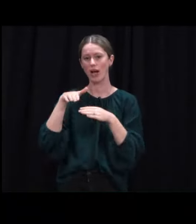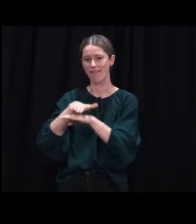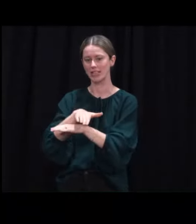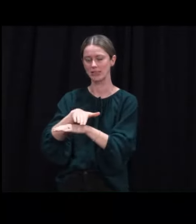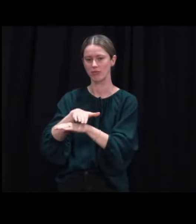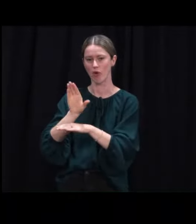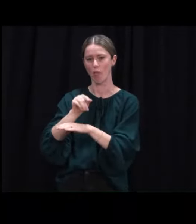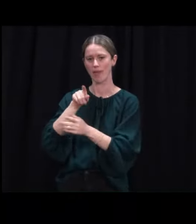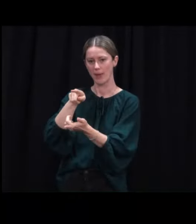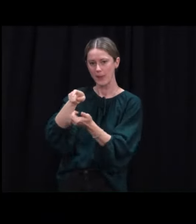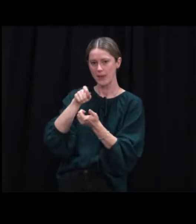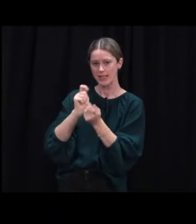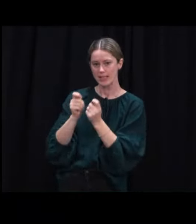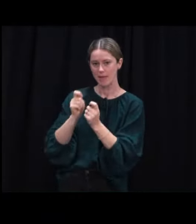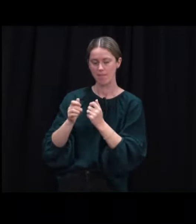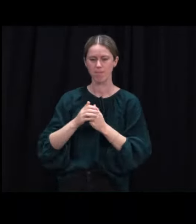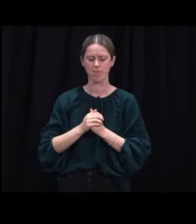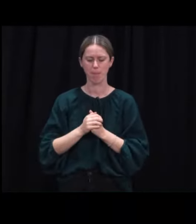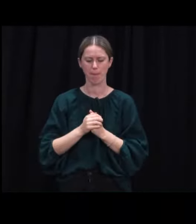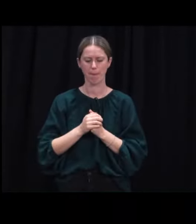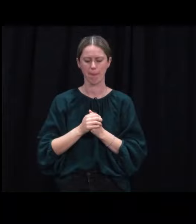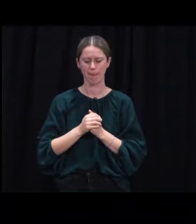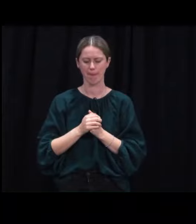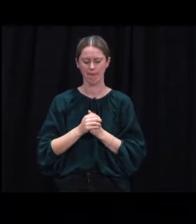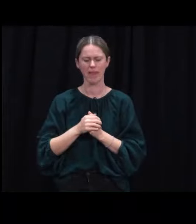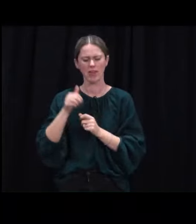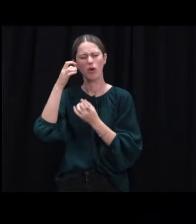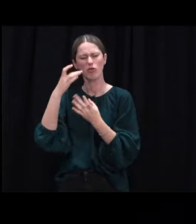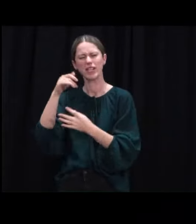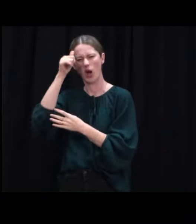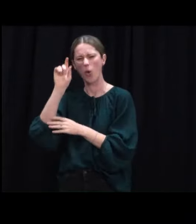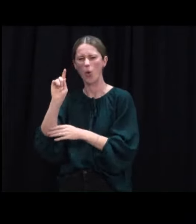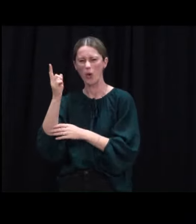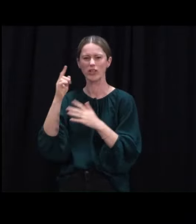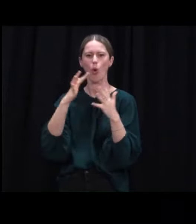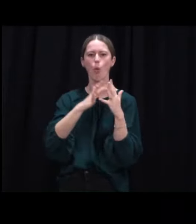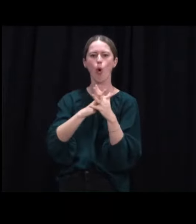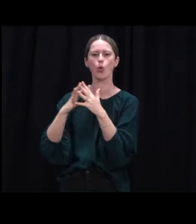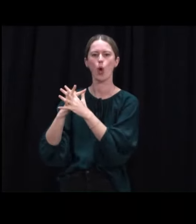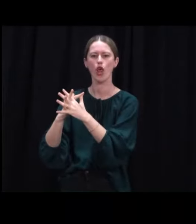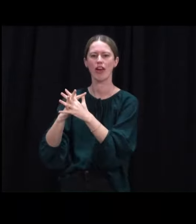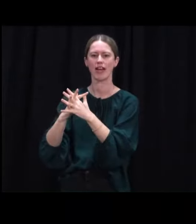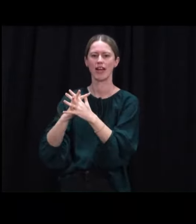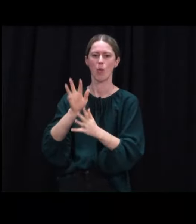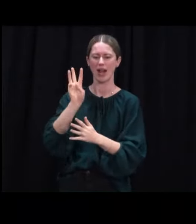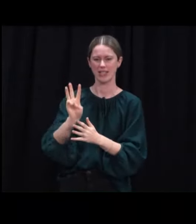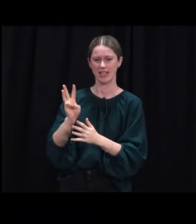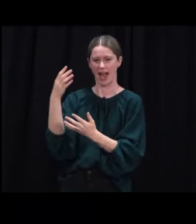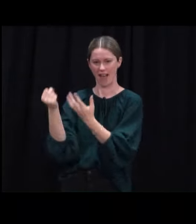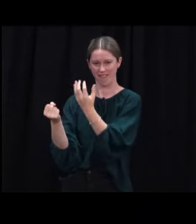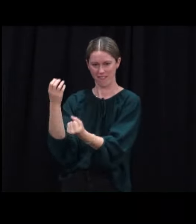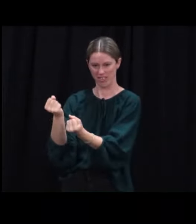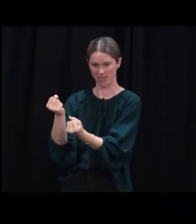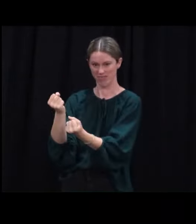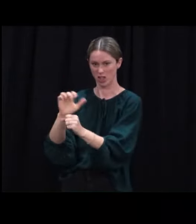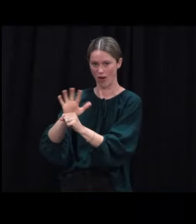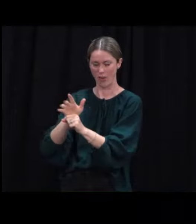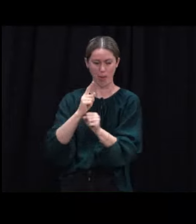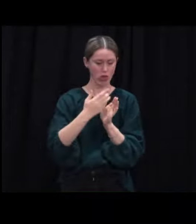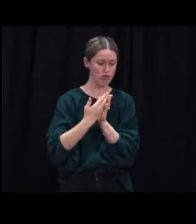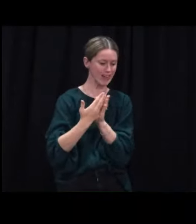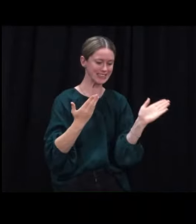the known wastewater results in Auckland, Warkworth and Wellington, there are no other positive wastewater results,